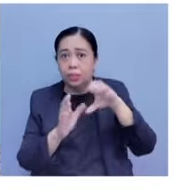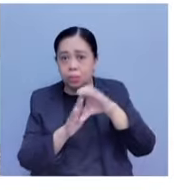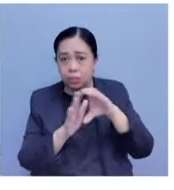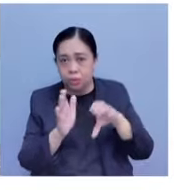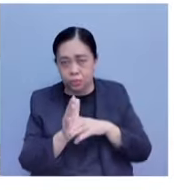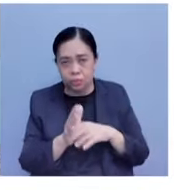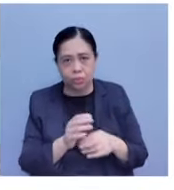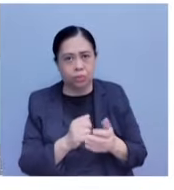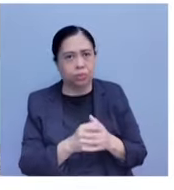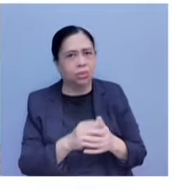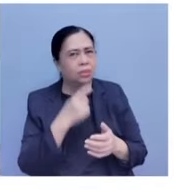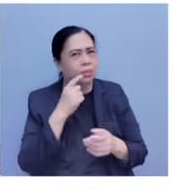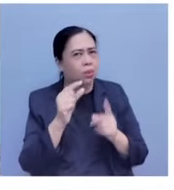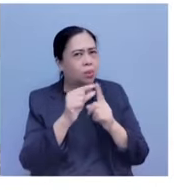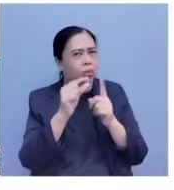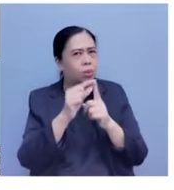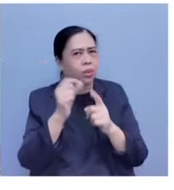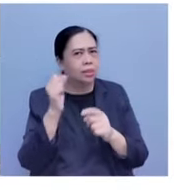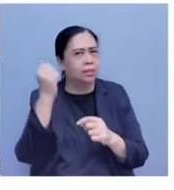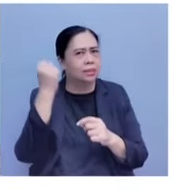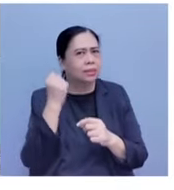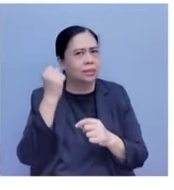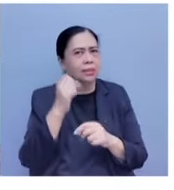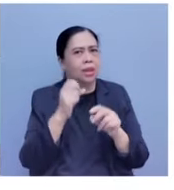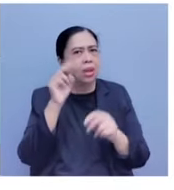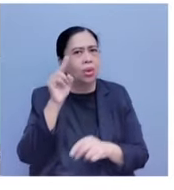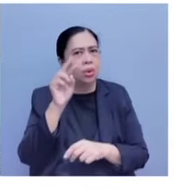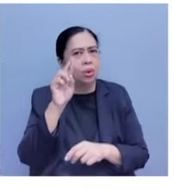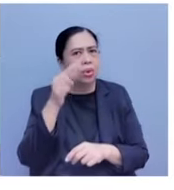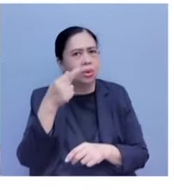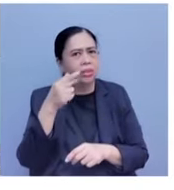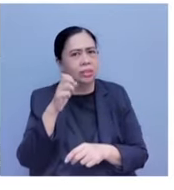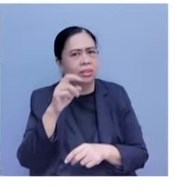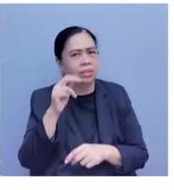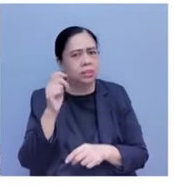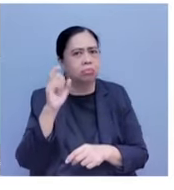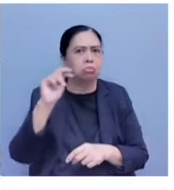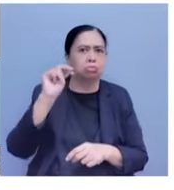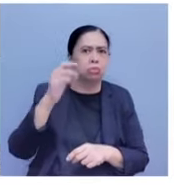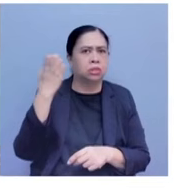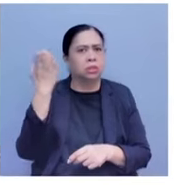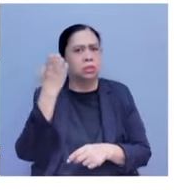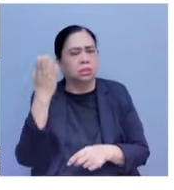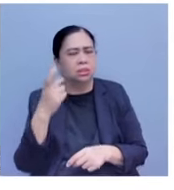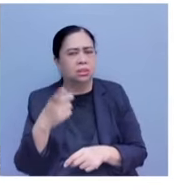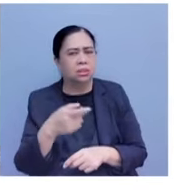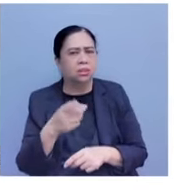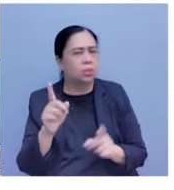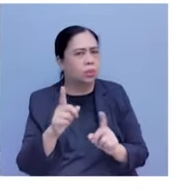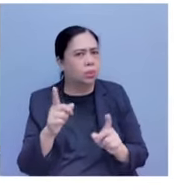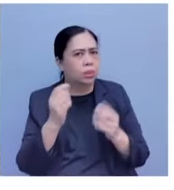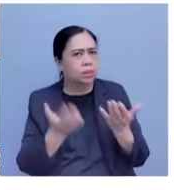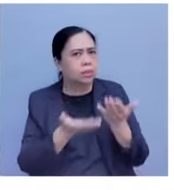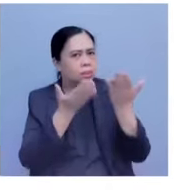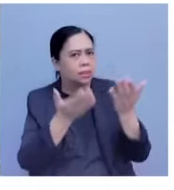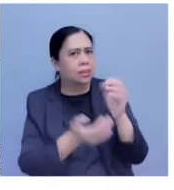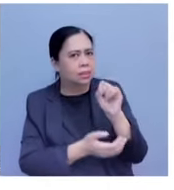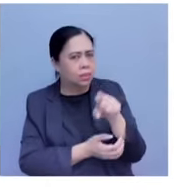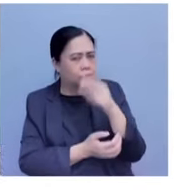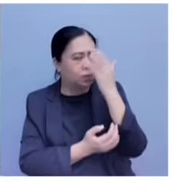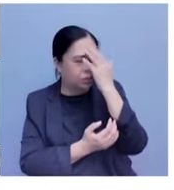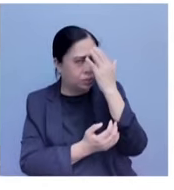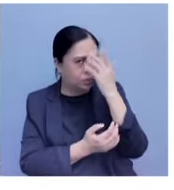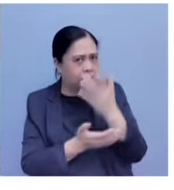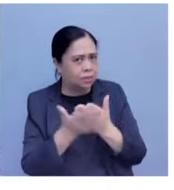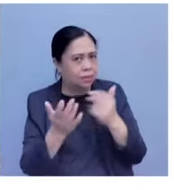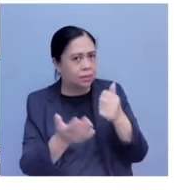sense of urgency here that's needed from the Supreme Court as they act on this petition, Attorney Colmenares. I mean, you already heard